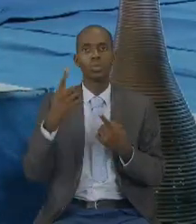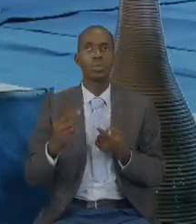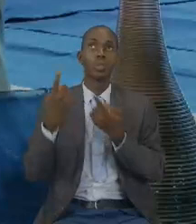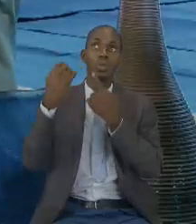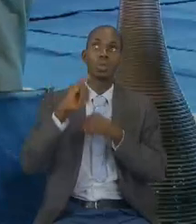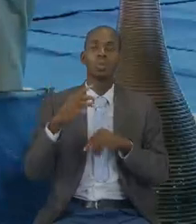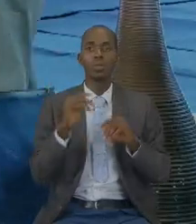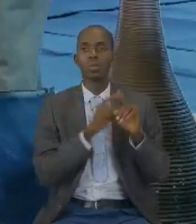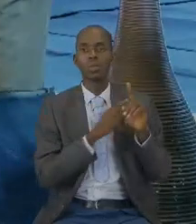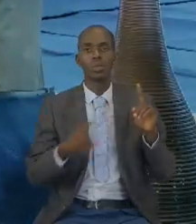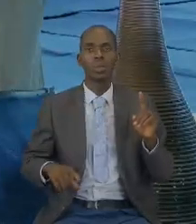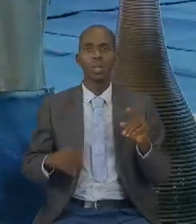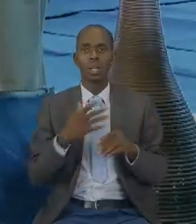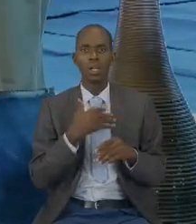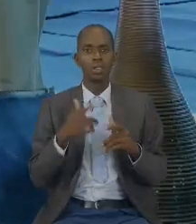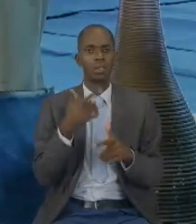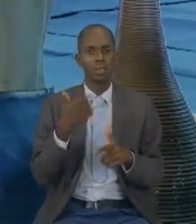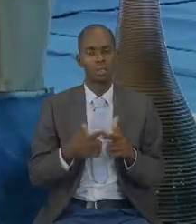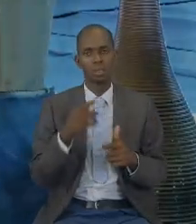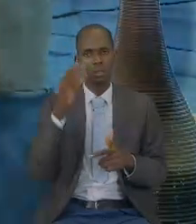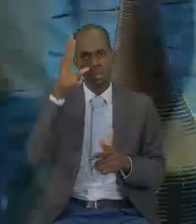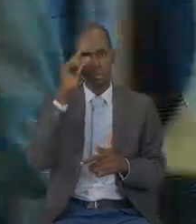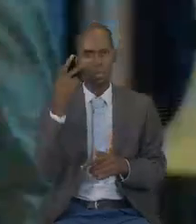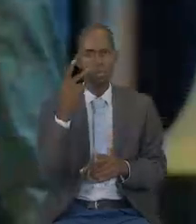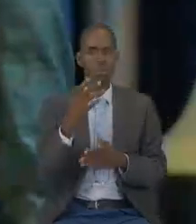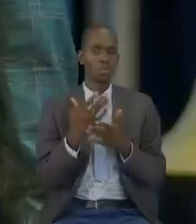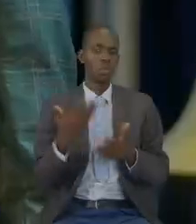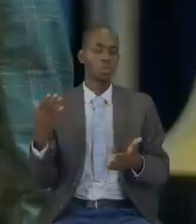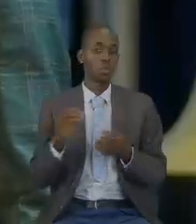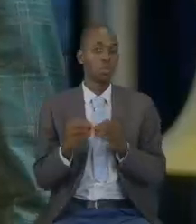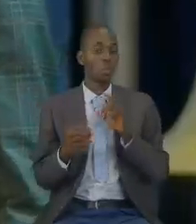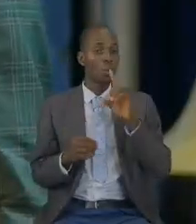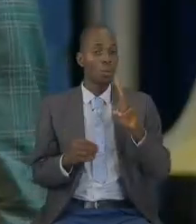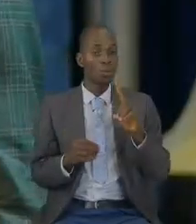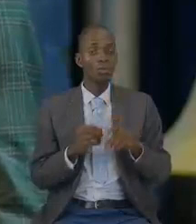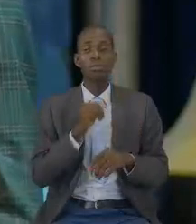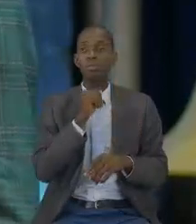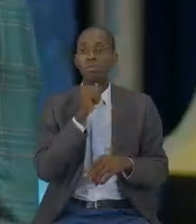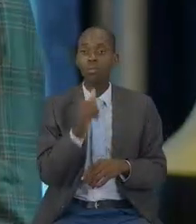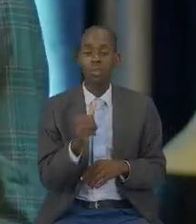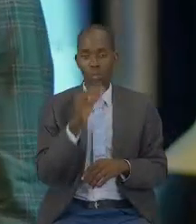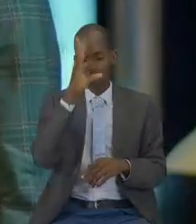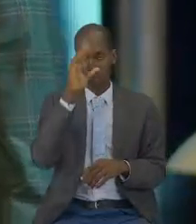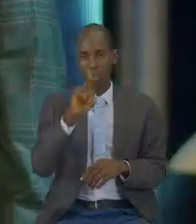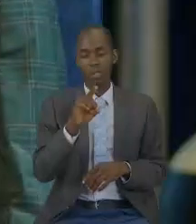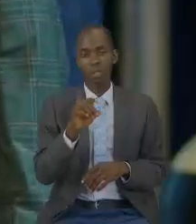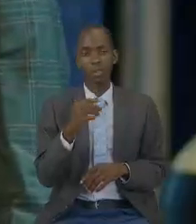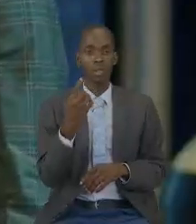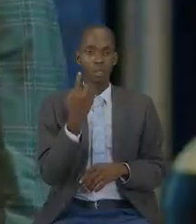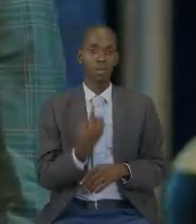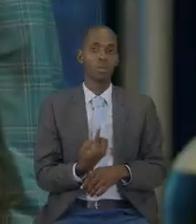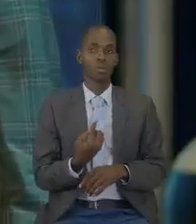Lord. And then he saw something. Number one, not him alone.